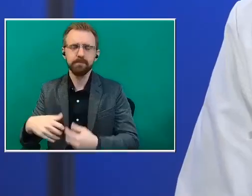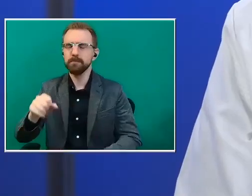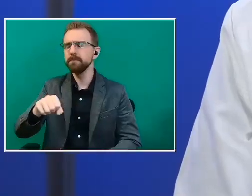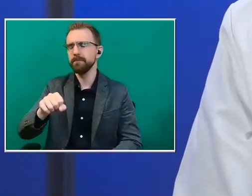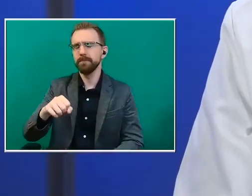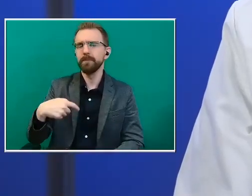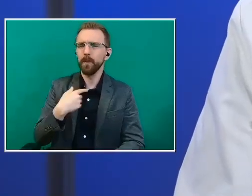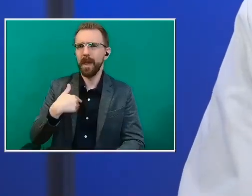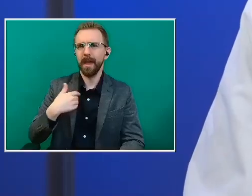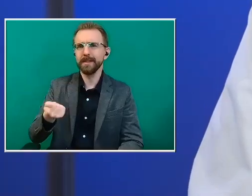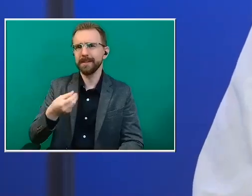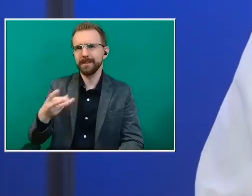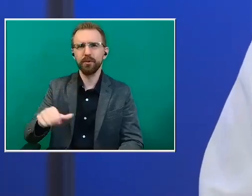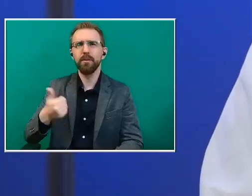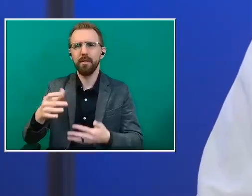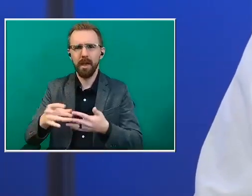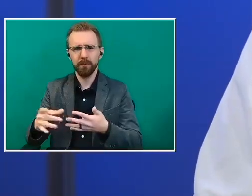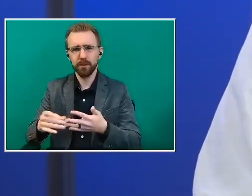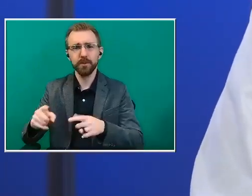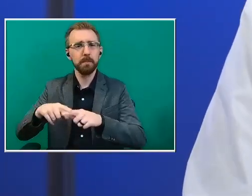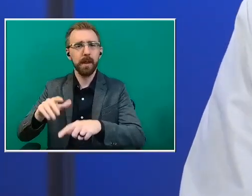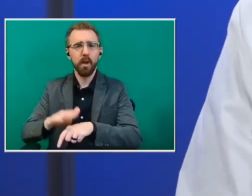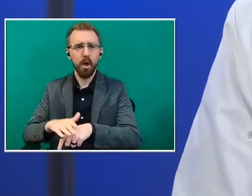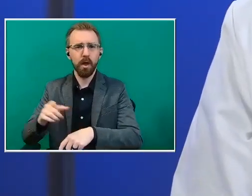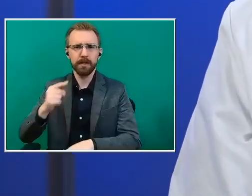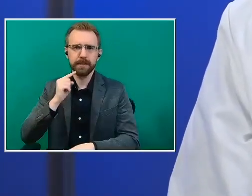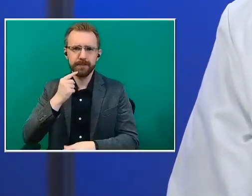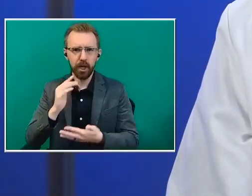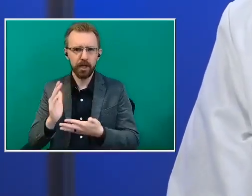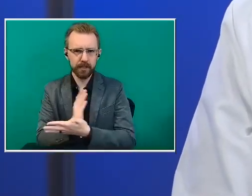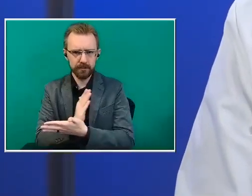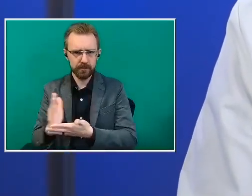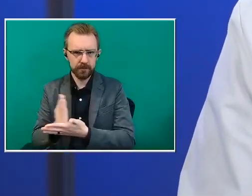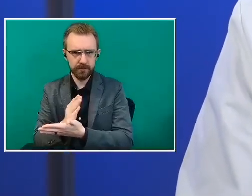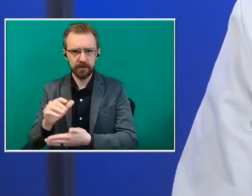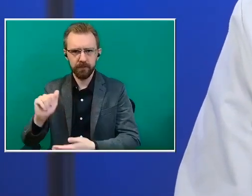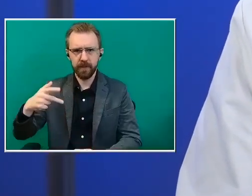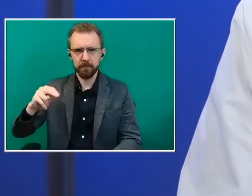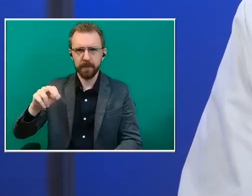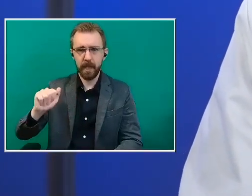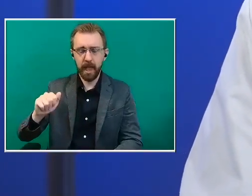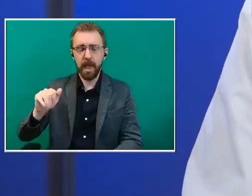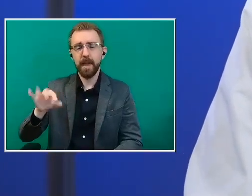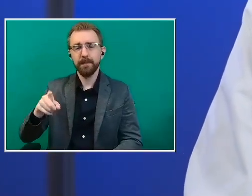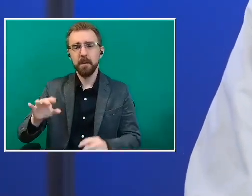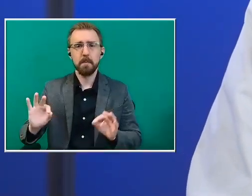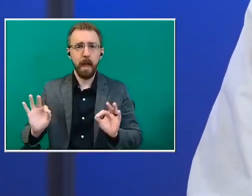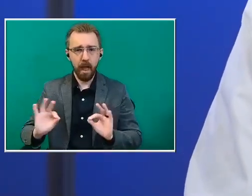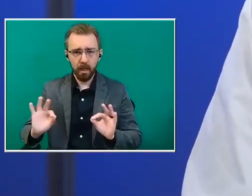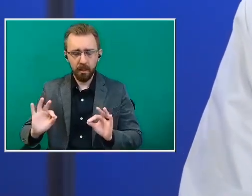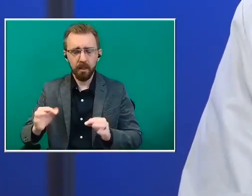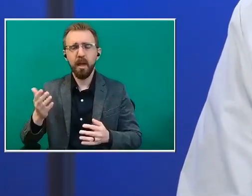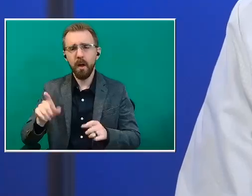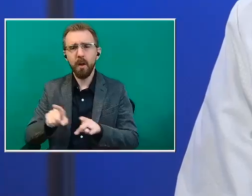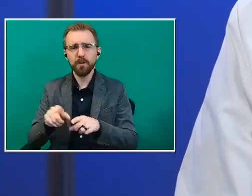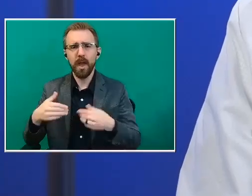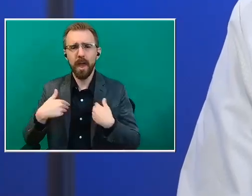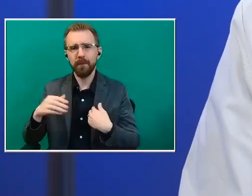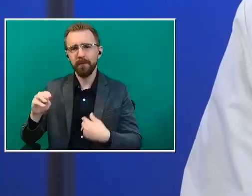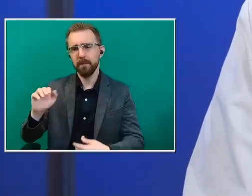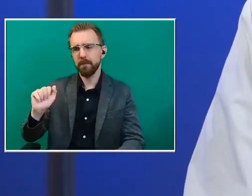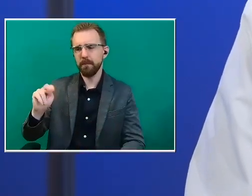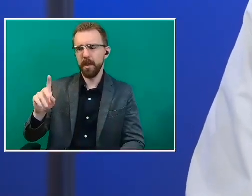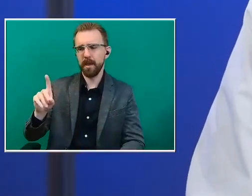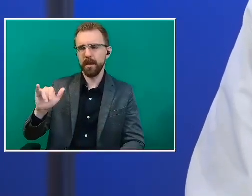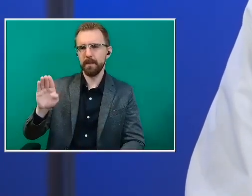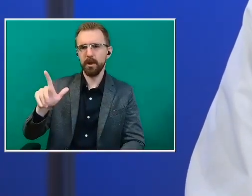alternatives. So depending upon someone's severity of apnea, if they are mild, we also have a mandibular advancement device that I frequently send my